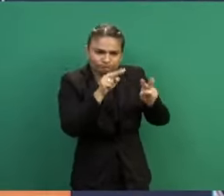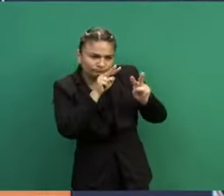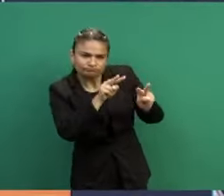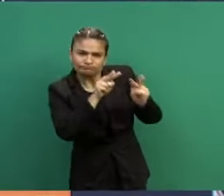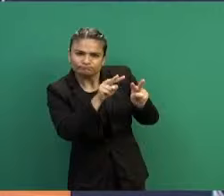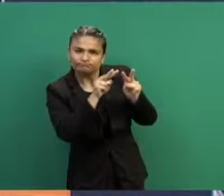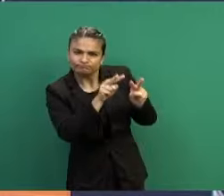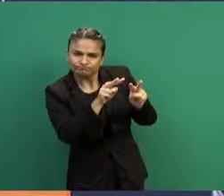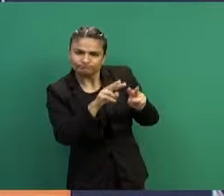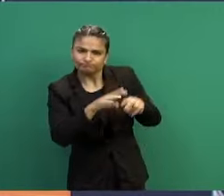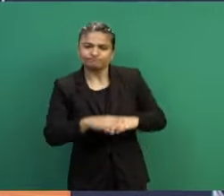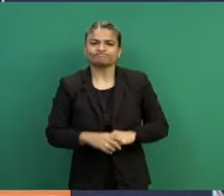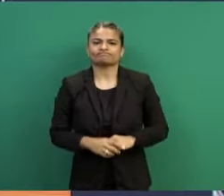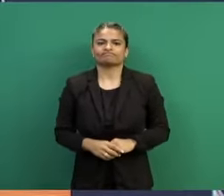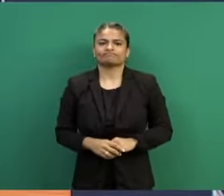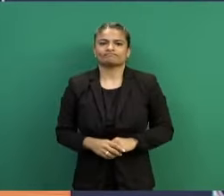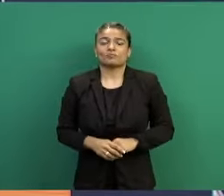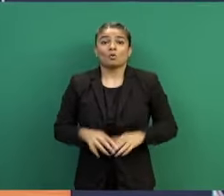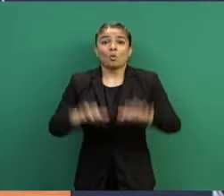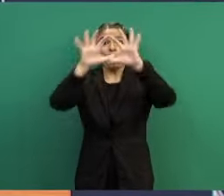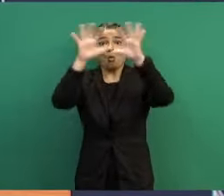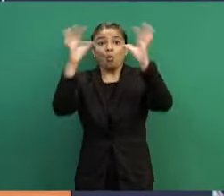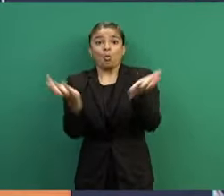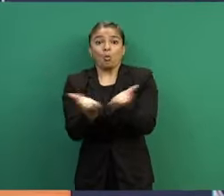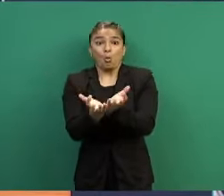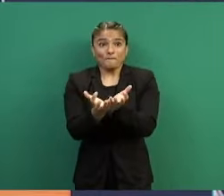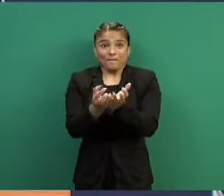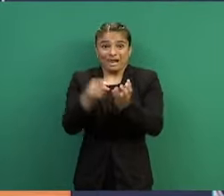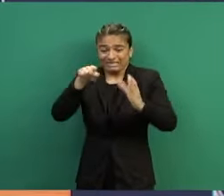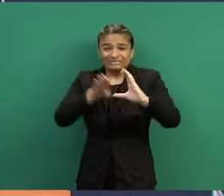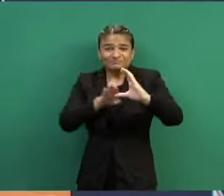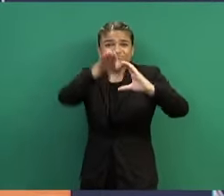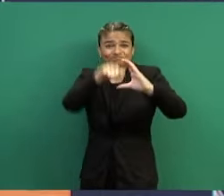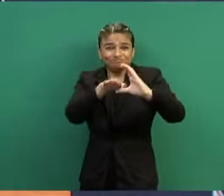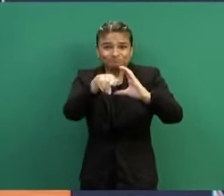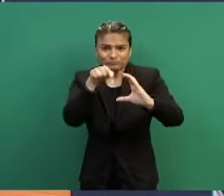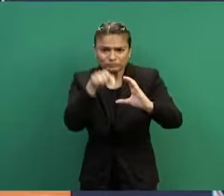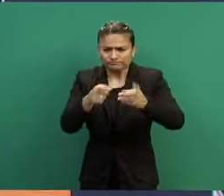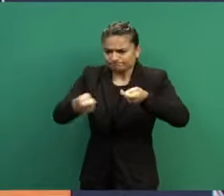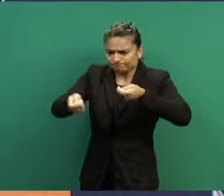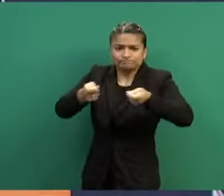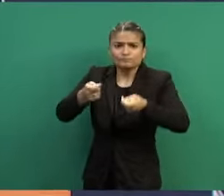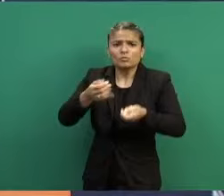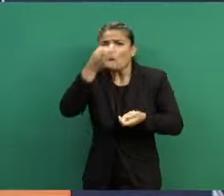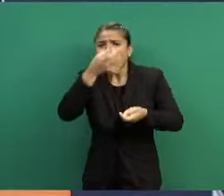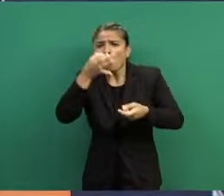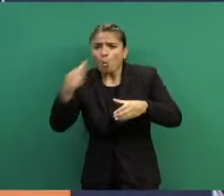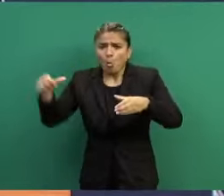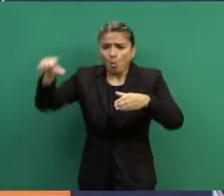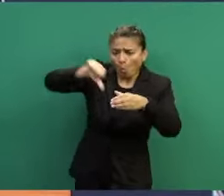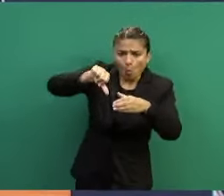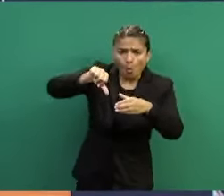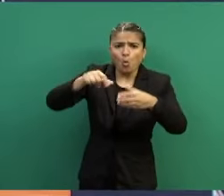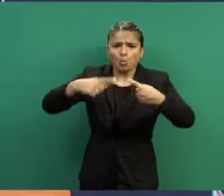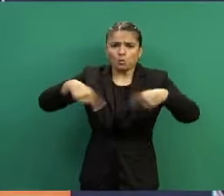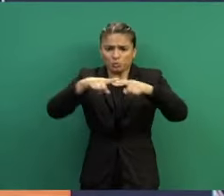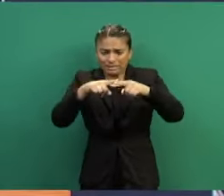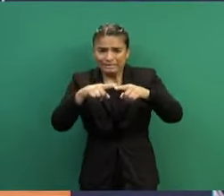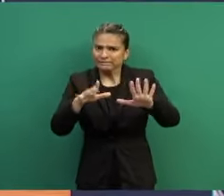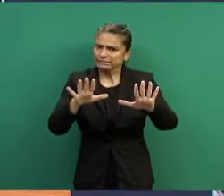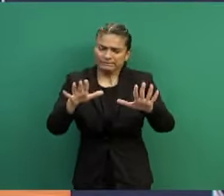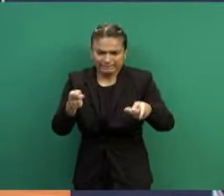Even as global headline inflation moderates, oil markets remain tight and